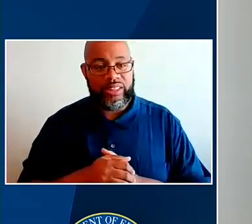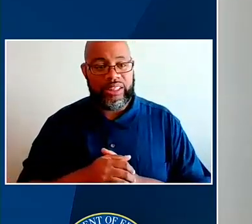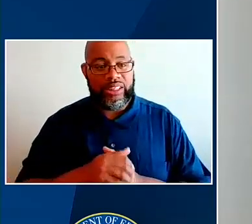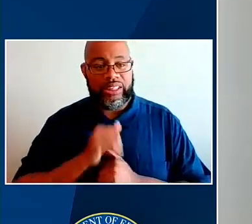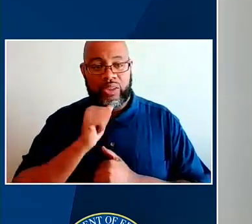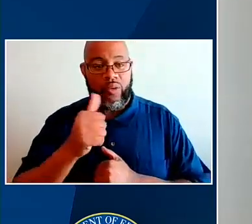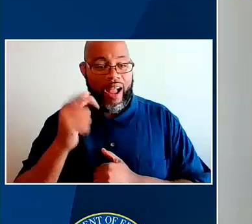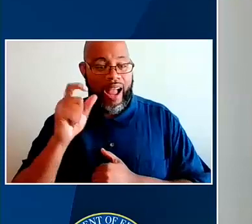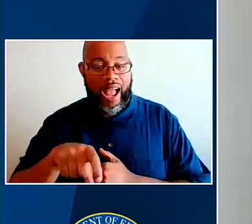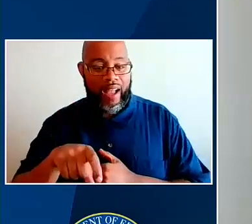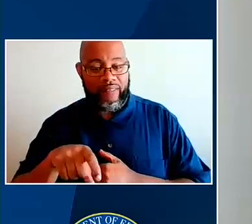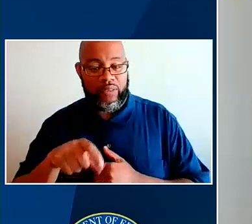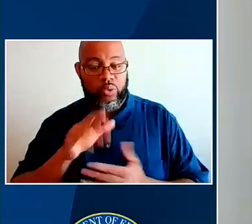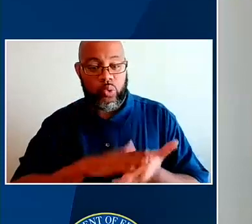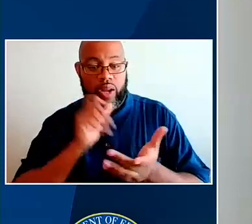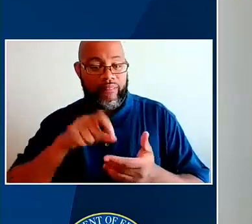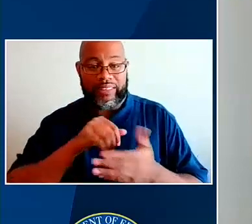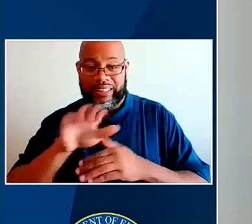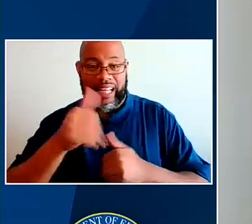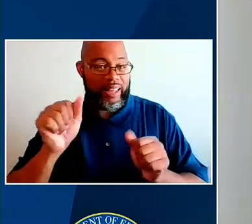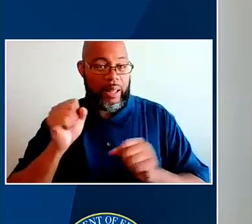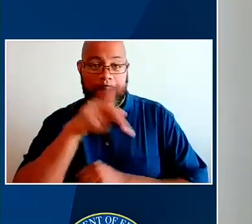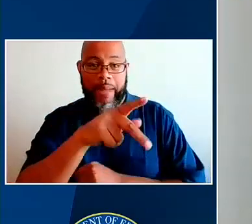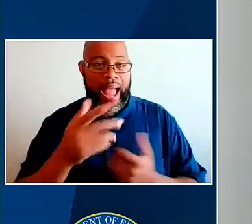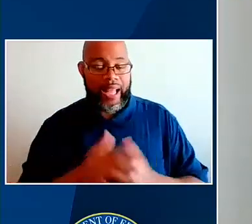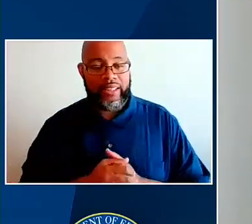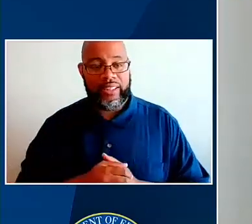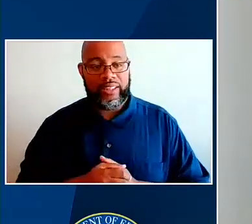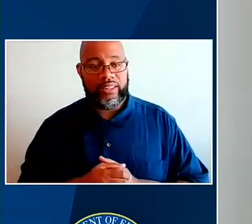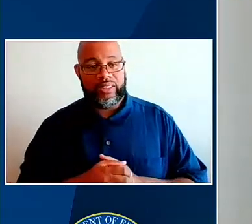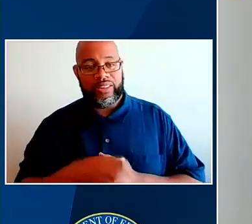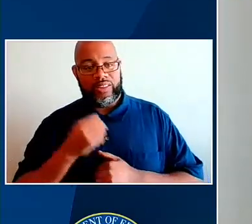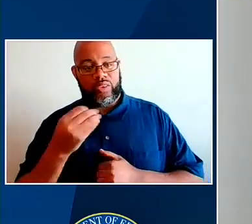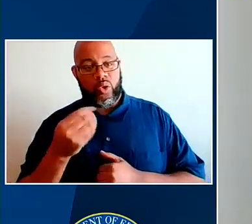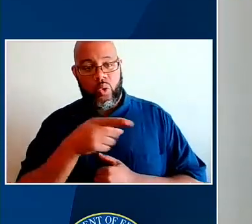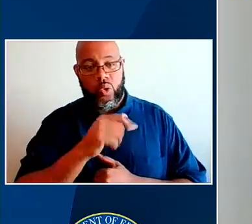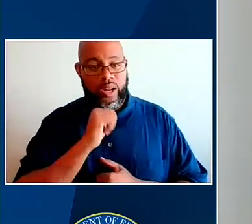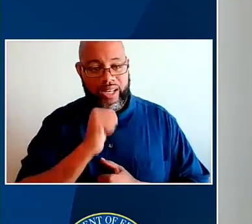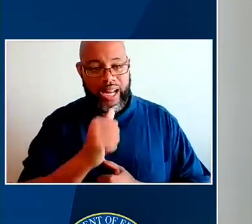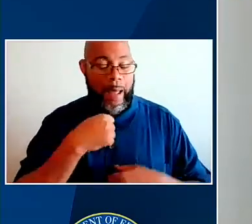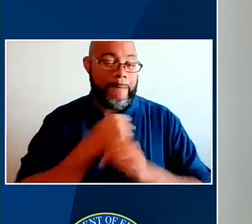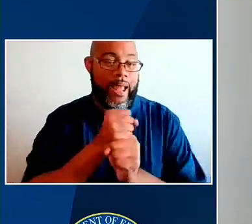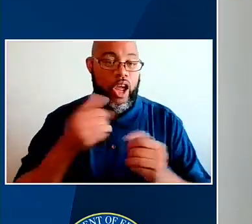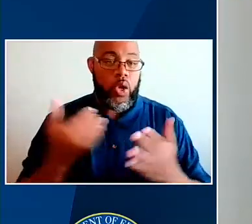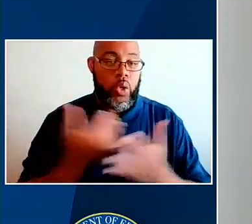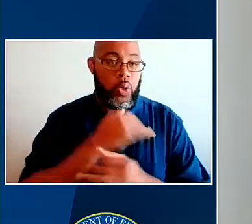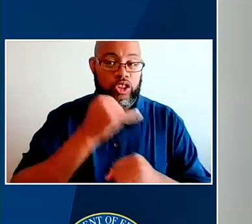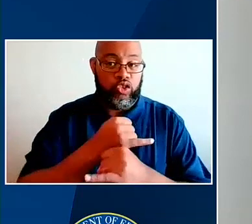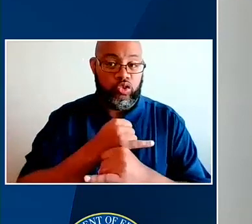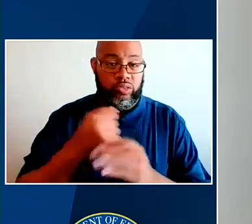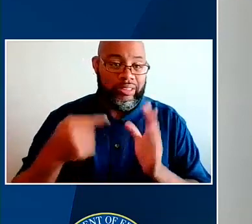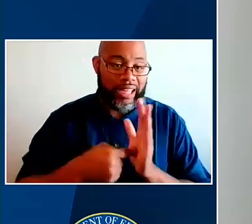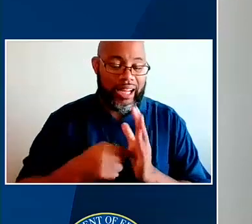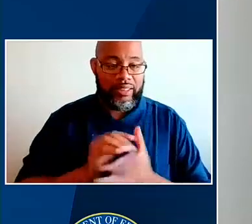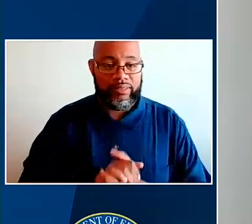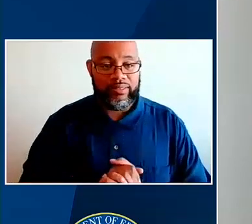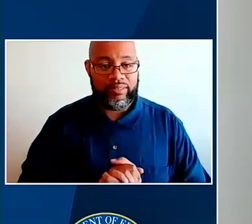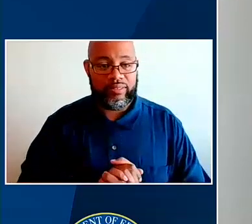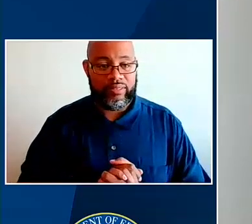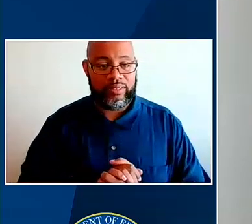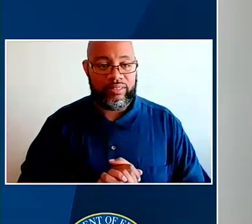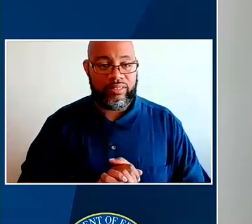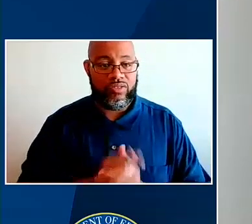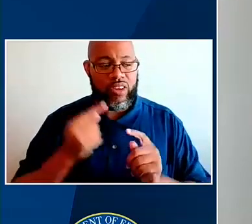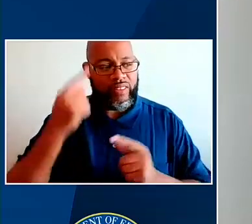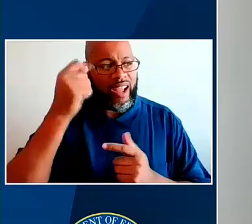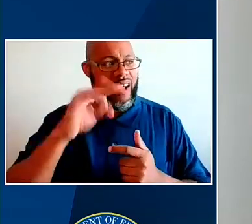They don't have to take, the school doesn't have to send anything back. So they're not creating a new institutional debt. I'm trying to think of